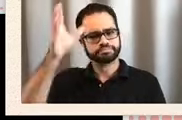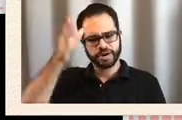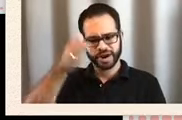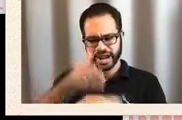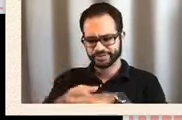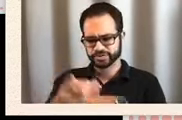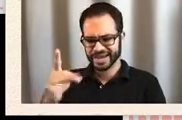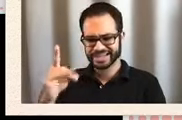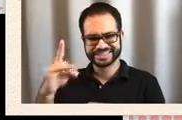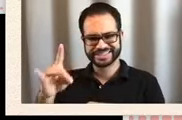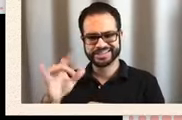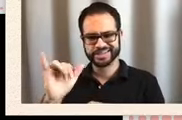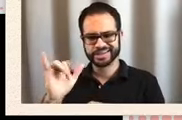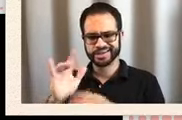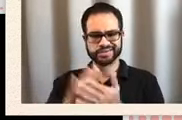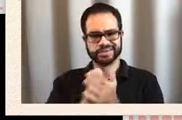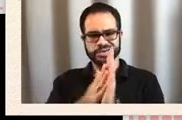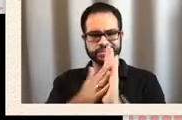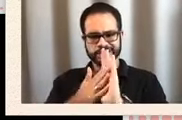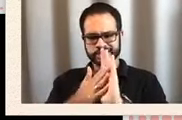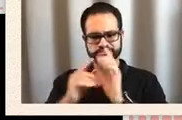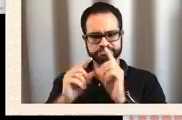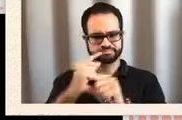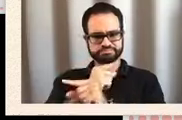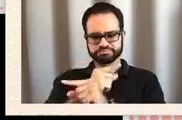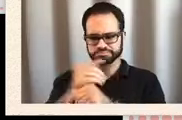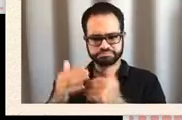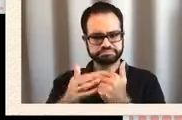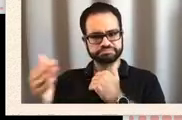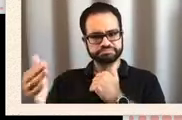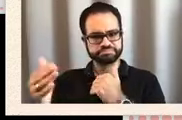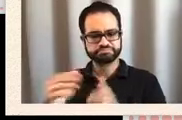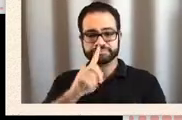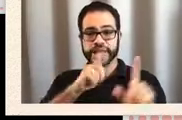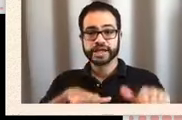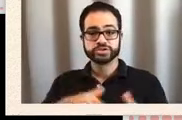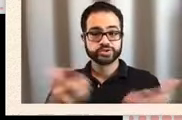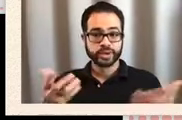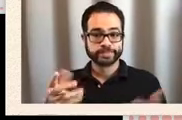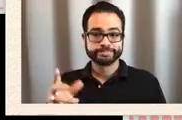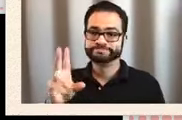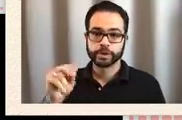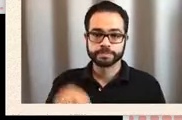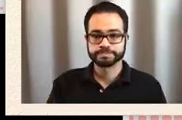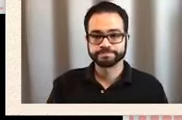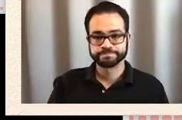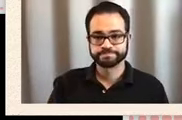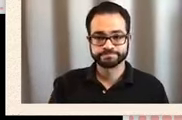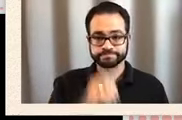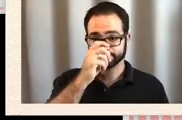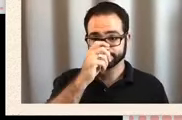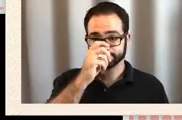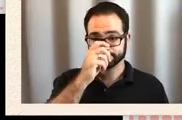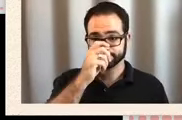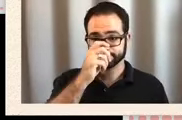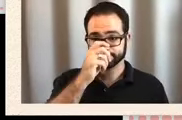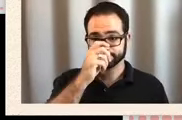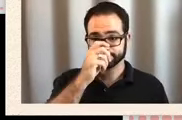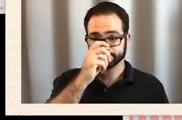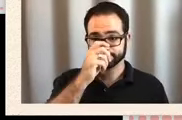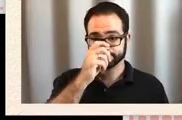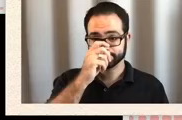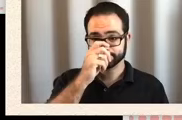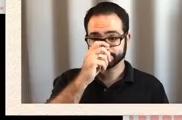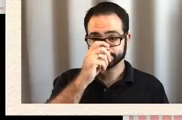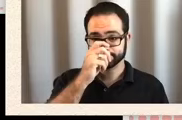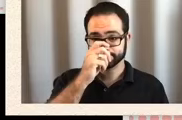parent for longer? The answer is no. With guardianships, the court has ultimate control over